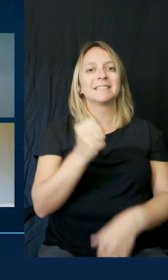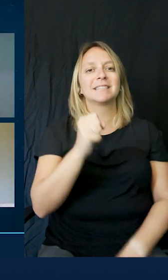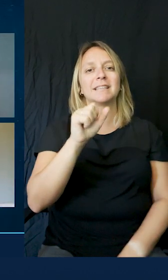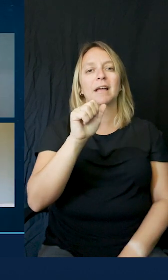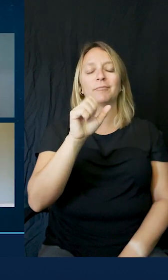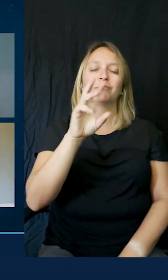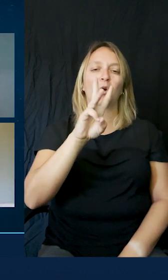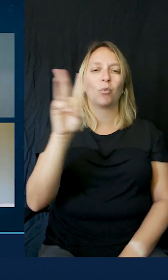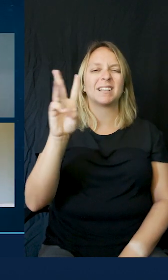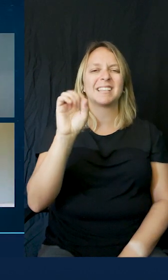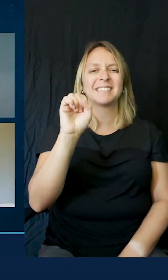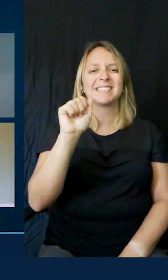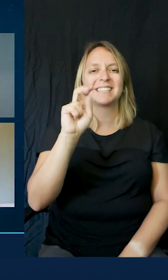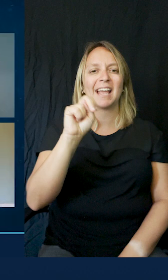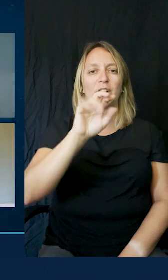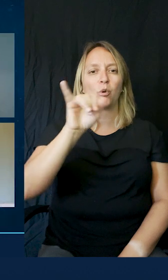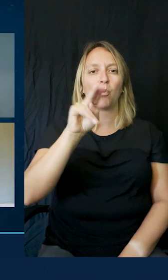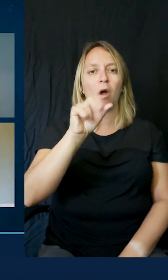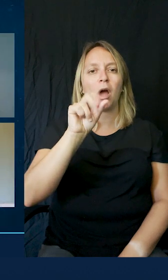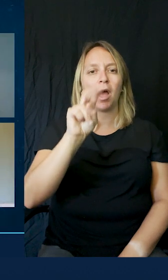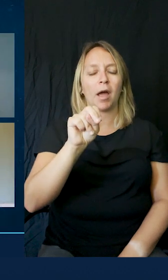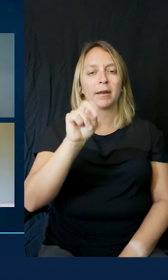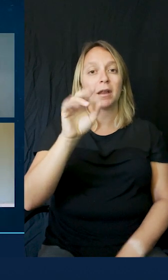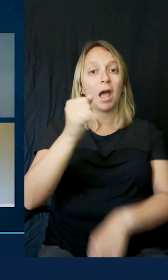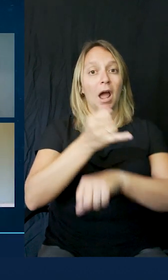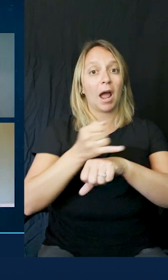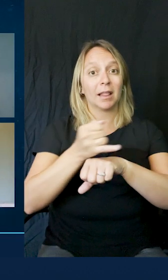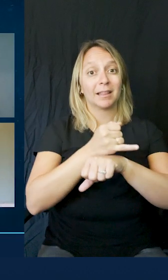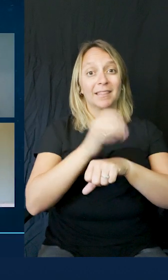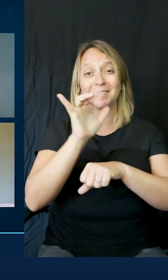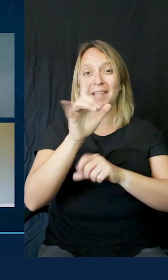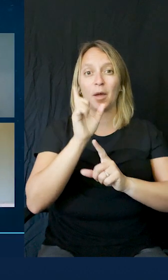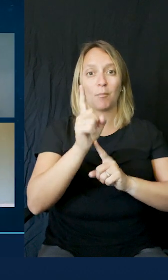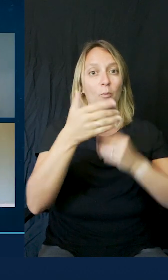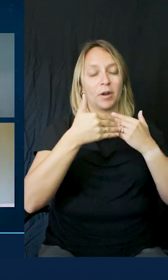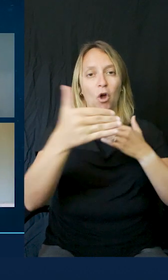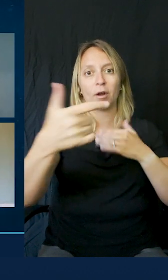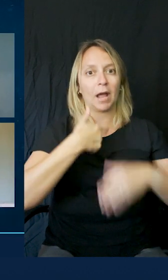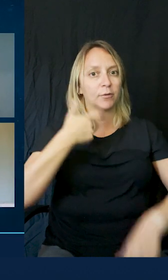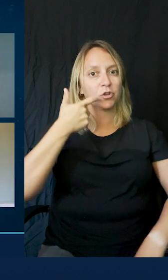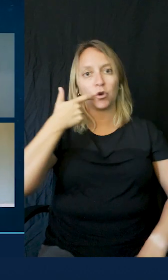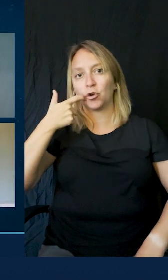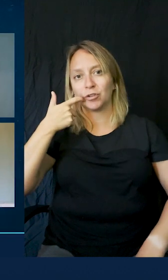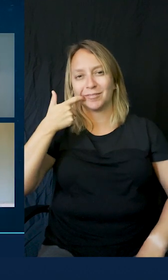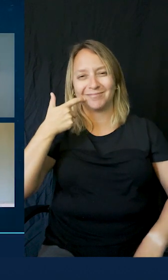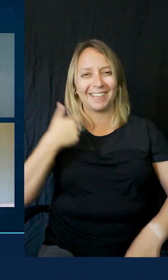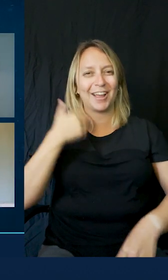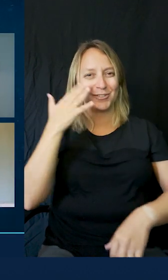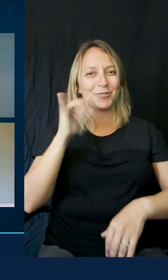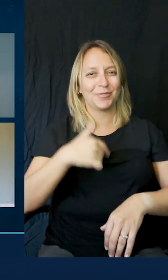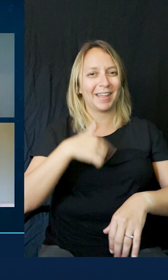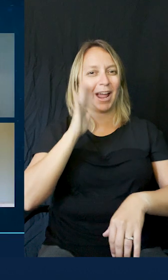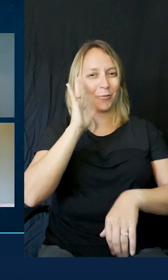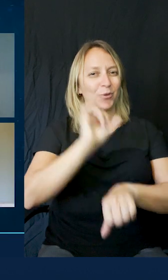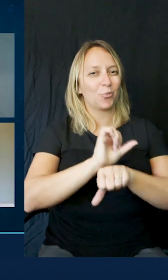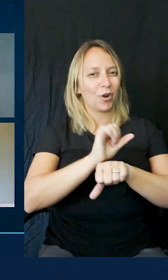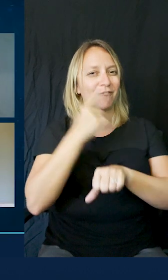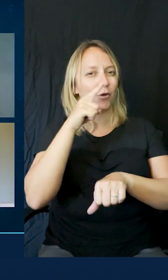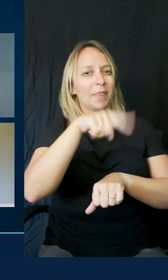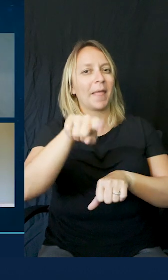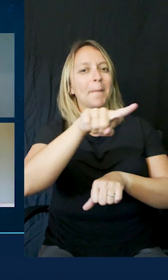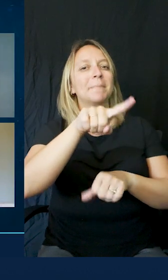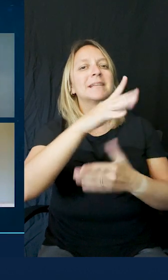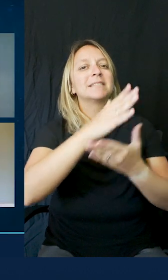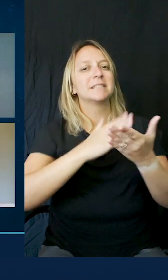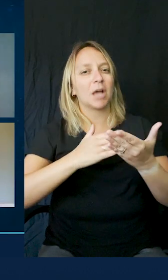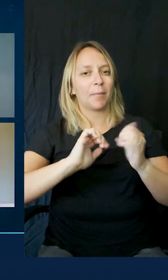County Park. And from that moment on, I was just hooked, and I knew I would go to work for them in some capacity at some